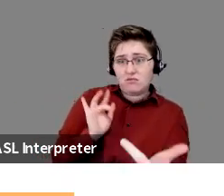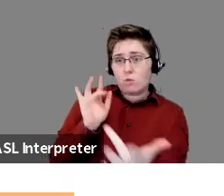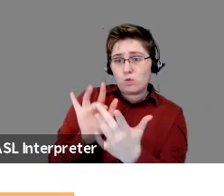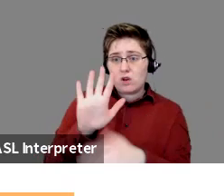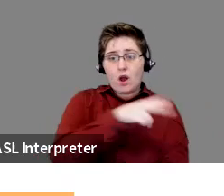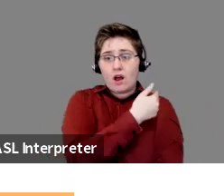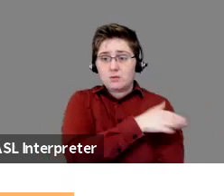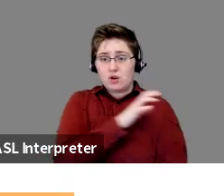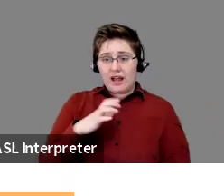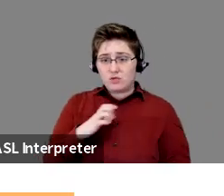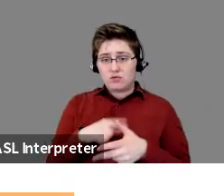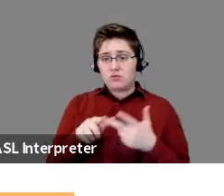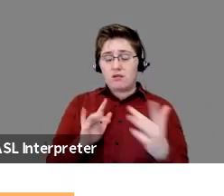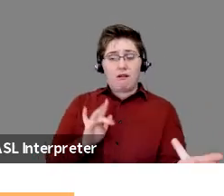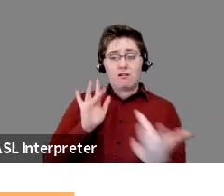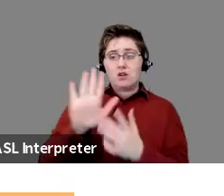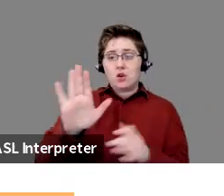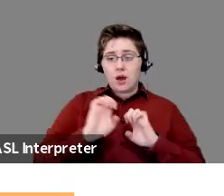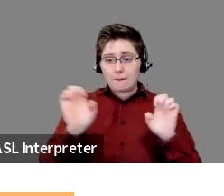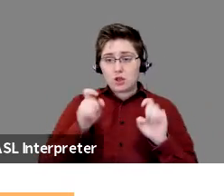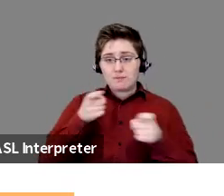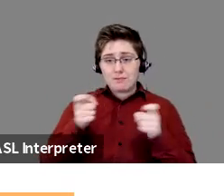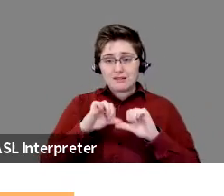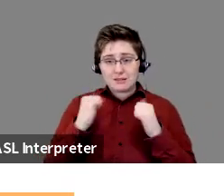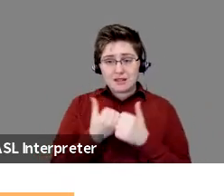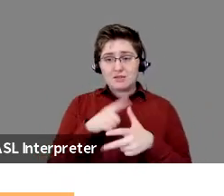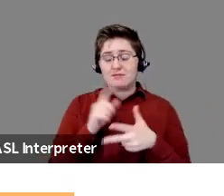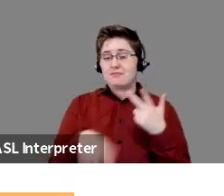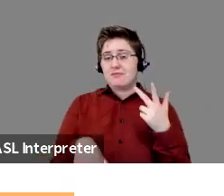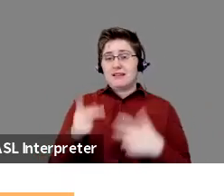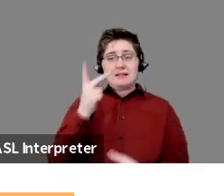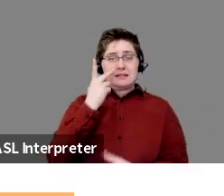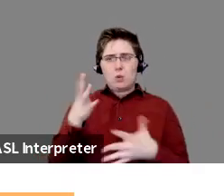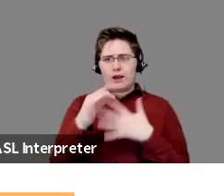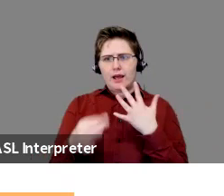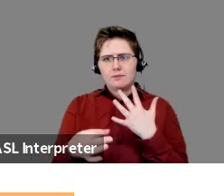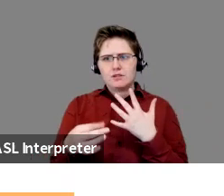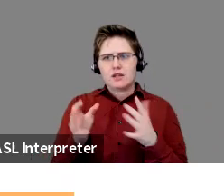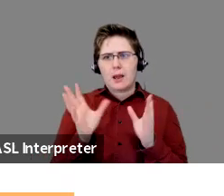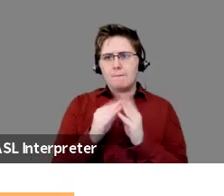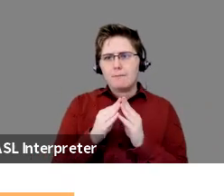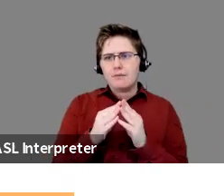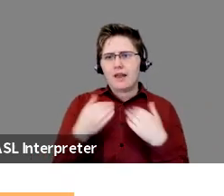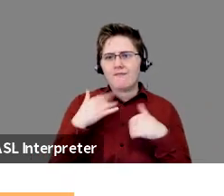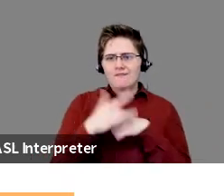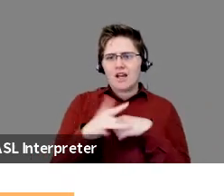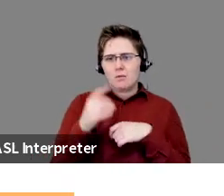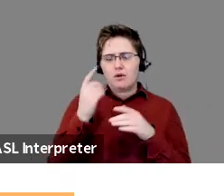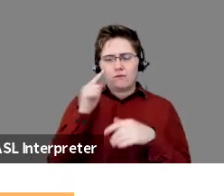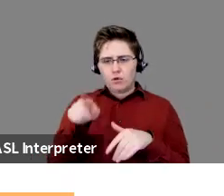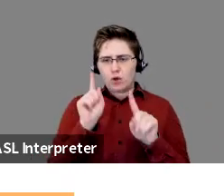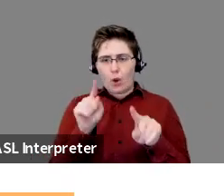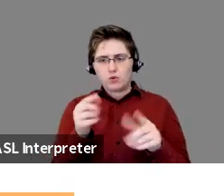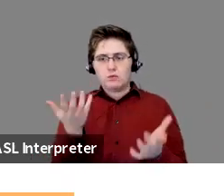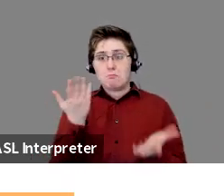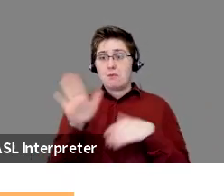your hospital councils, reach out to your emergency management agencies, see what meetings they have that are open. This might be